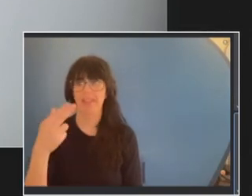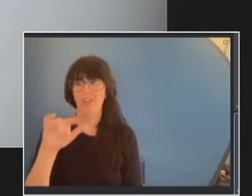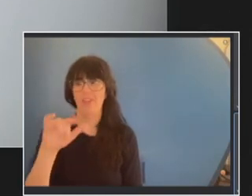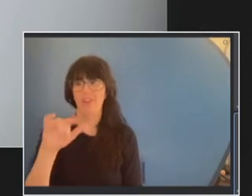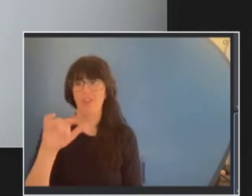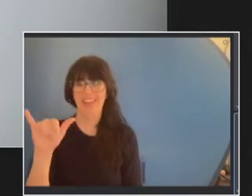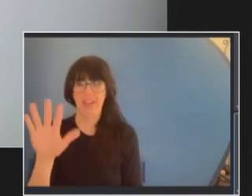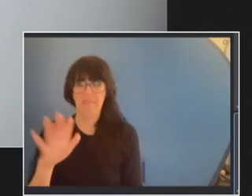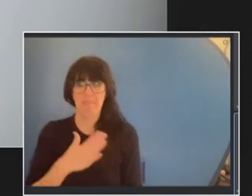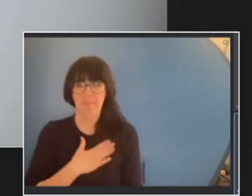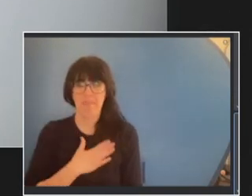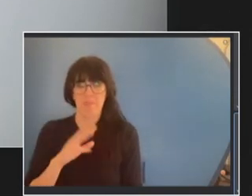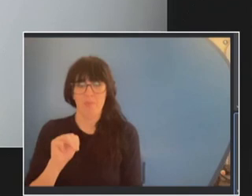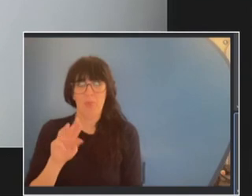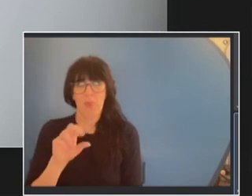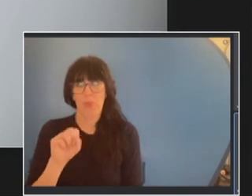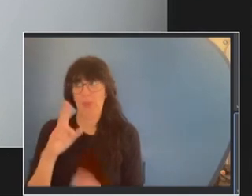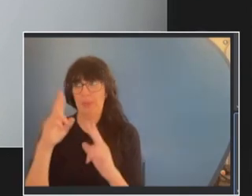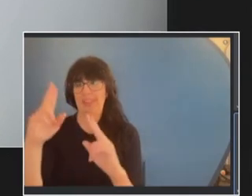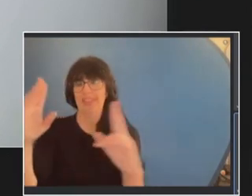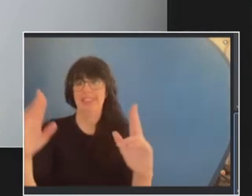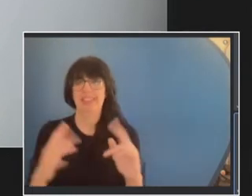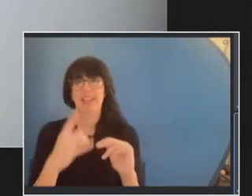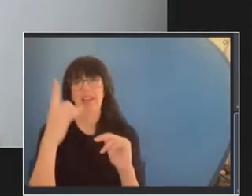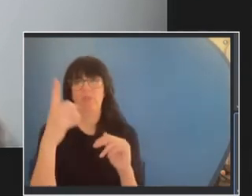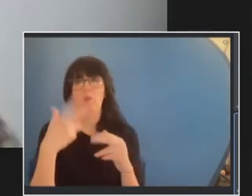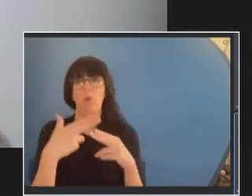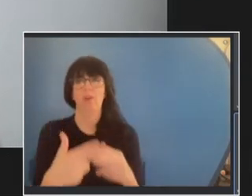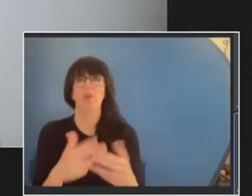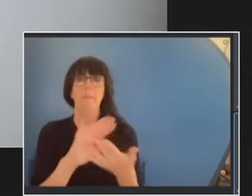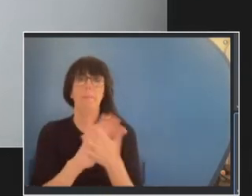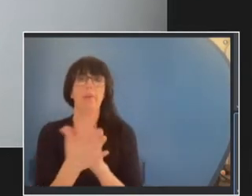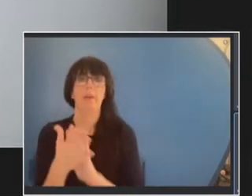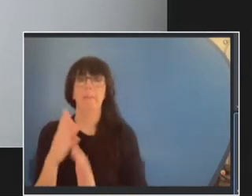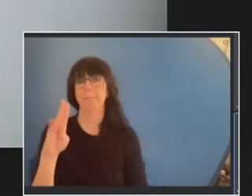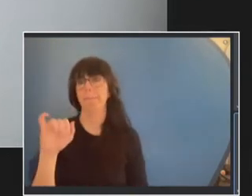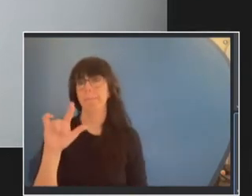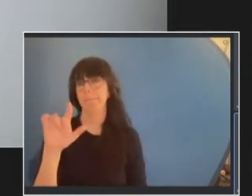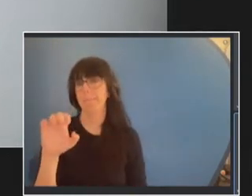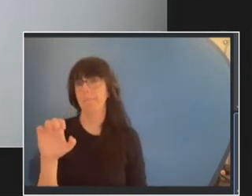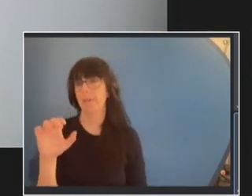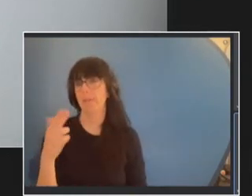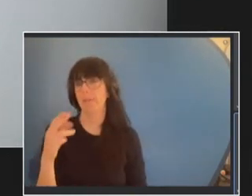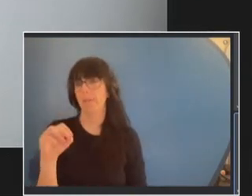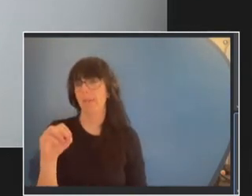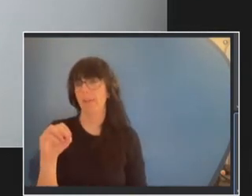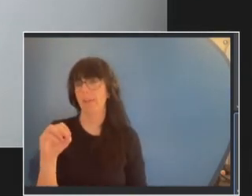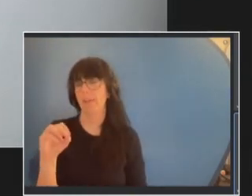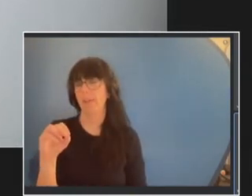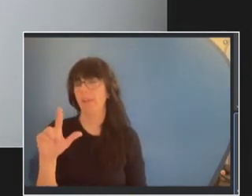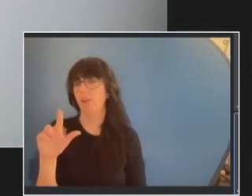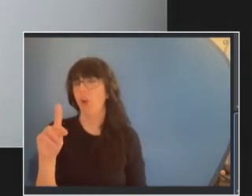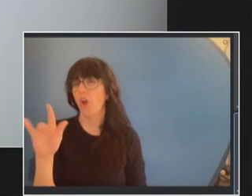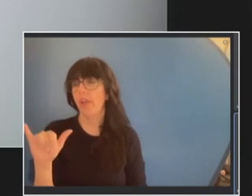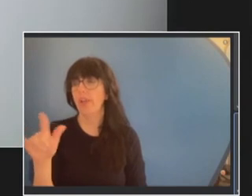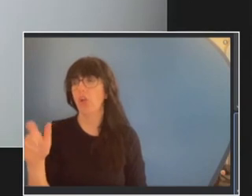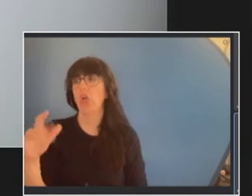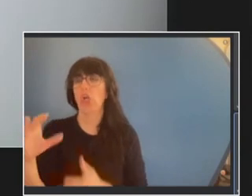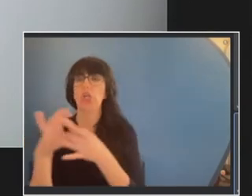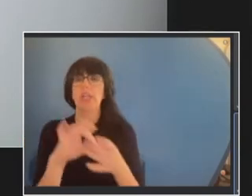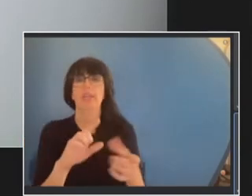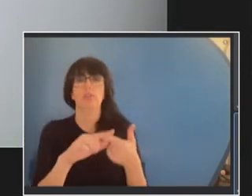so I have a book called Becoming Billie Holiday, and of course her connection to the civil rights movement is through the song Strange